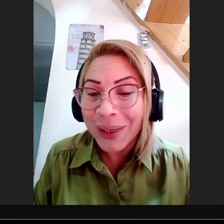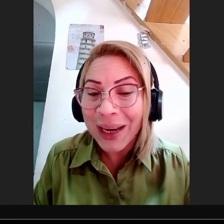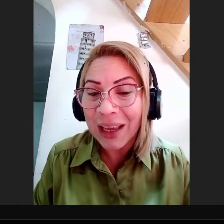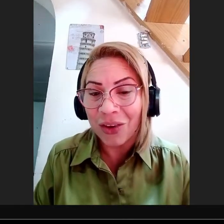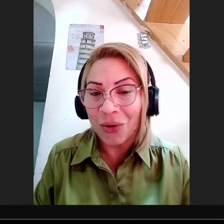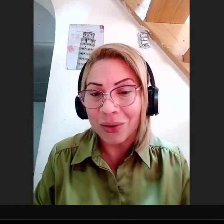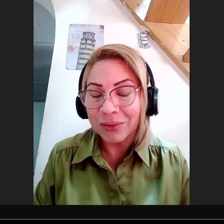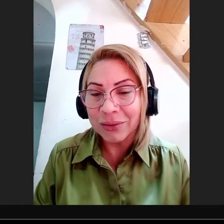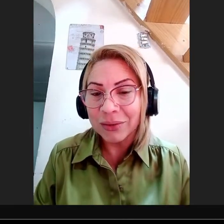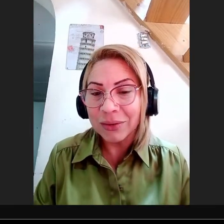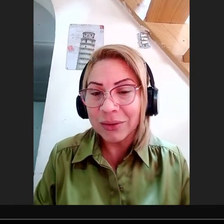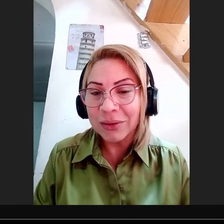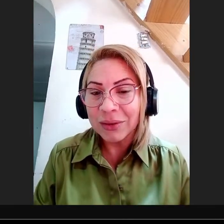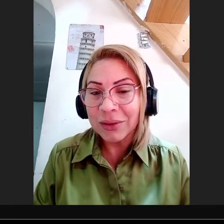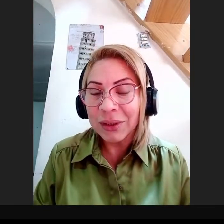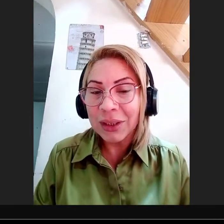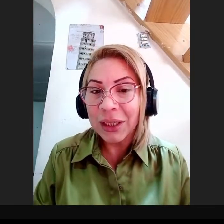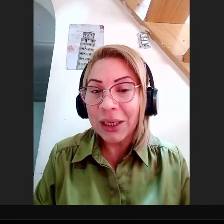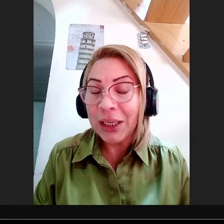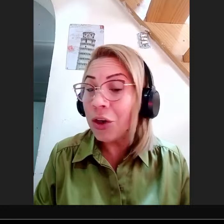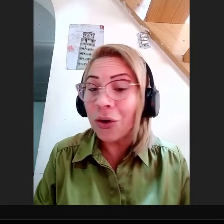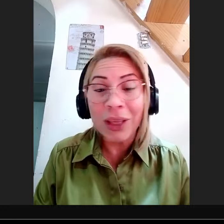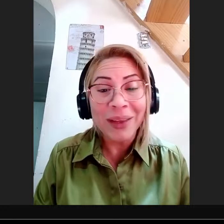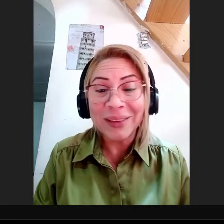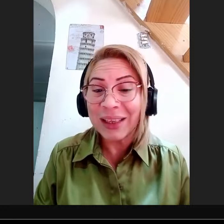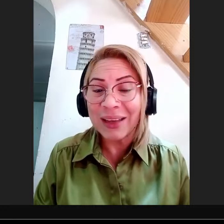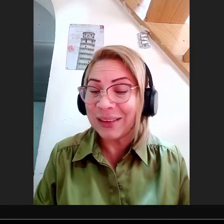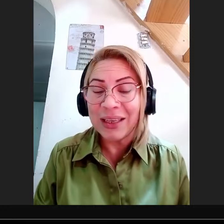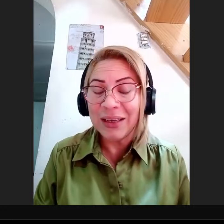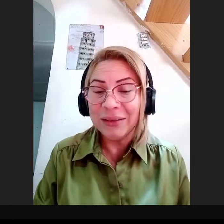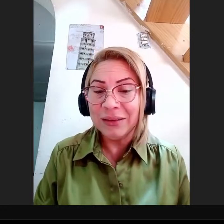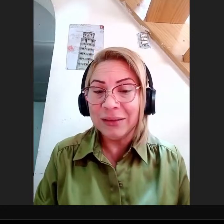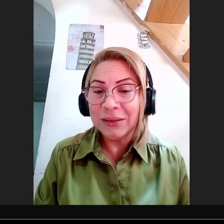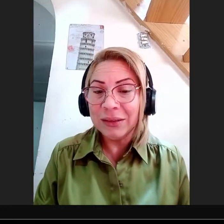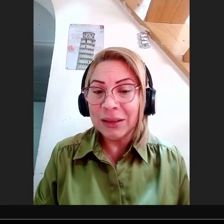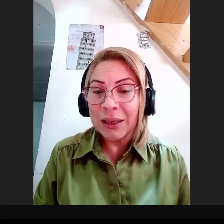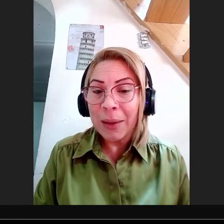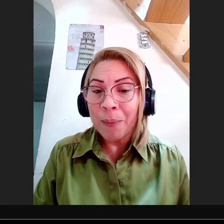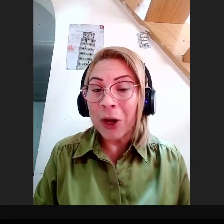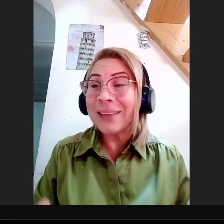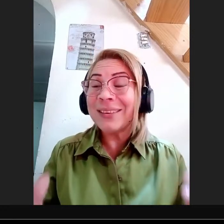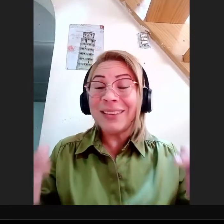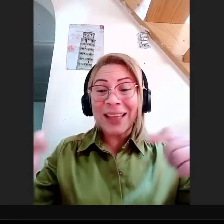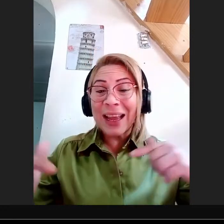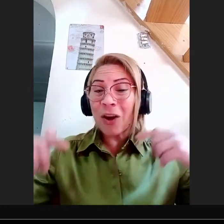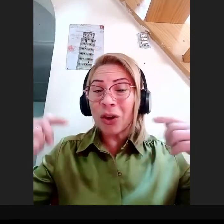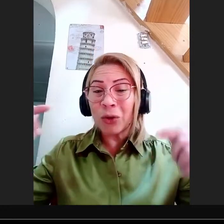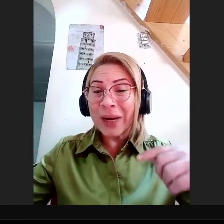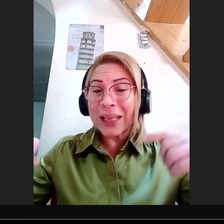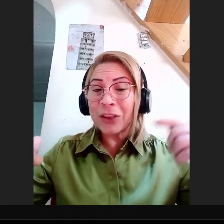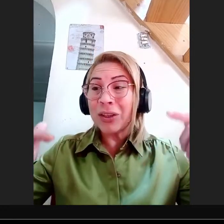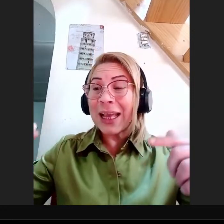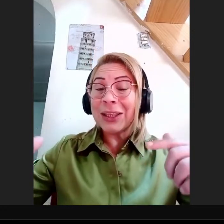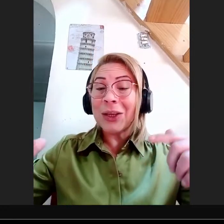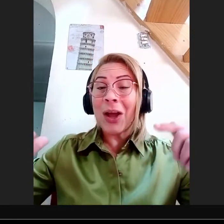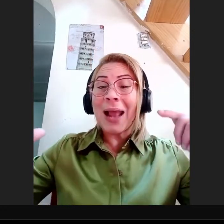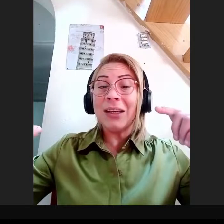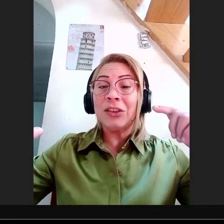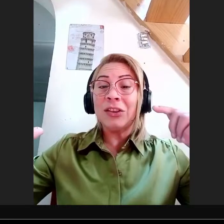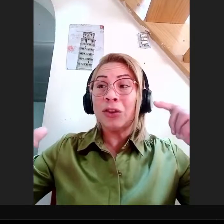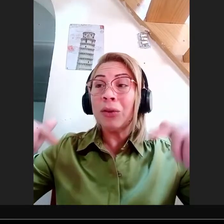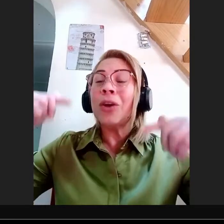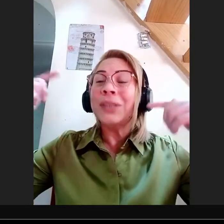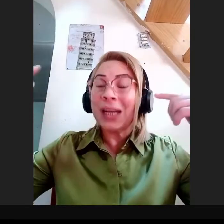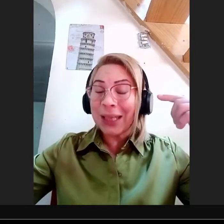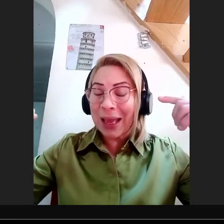keep normalizing this crime, a fair job will become a privilege, and that shouldn't be the